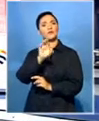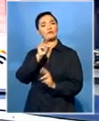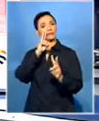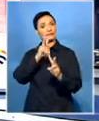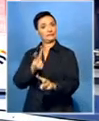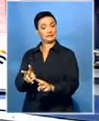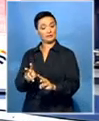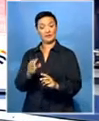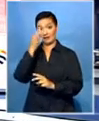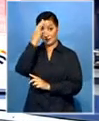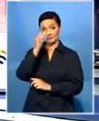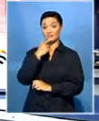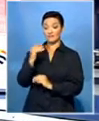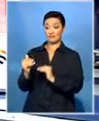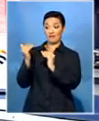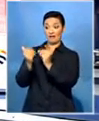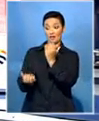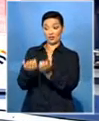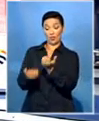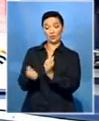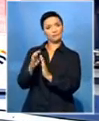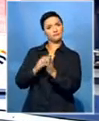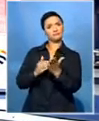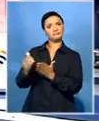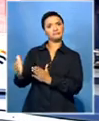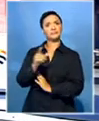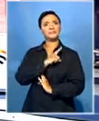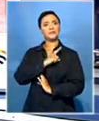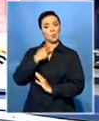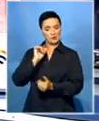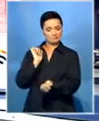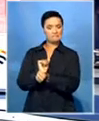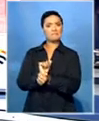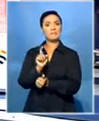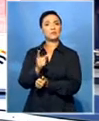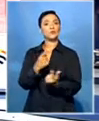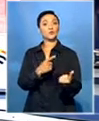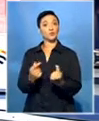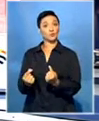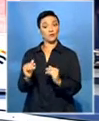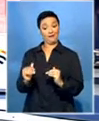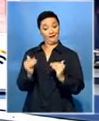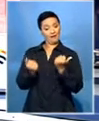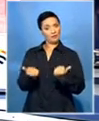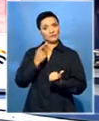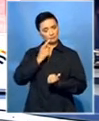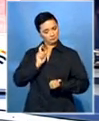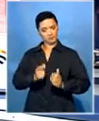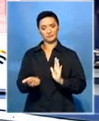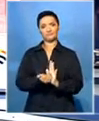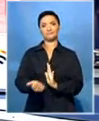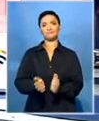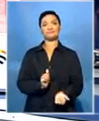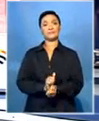court to overturn the High Court's ruling that it should have arrested the head of Sudan. The High Court had issued a warrant for